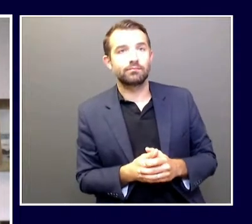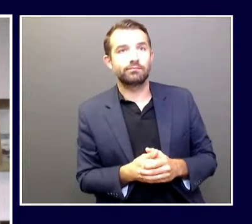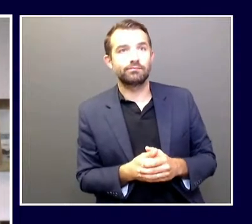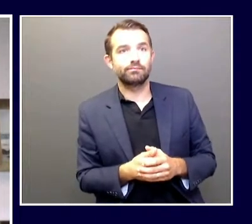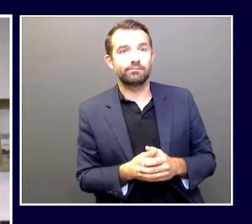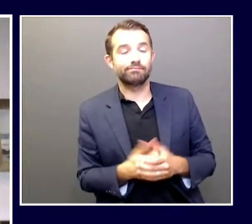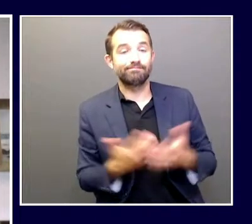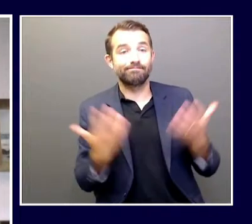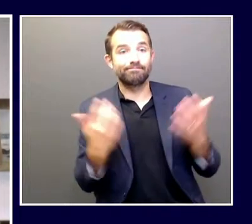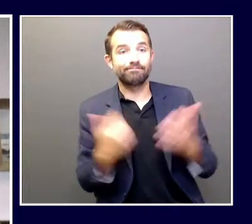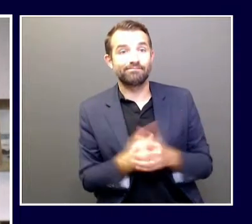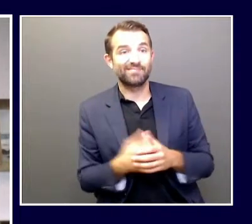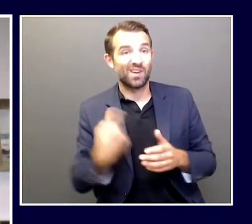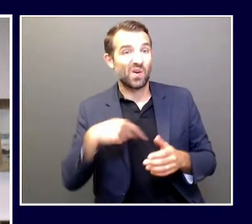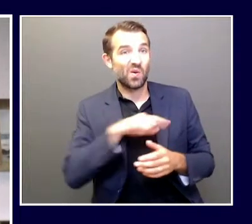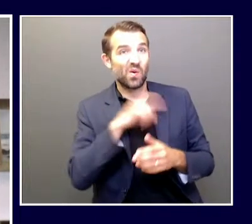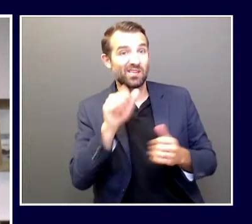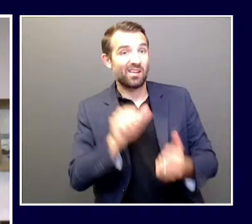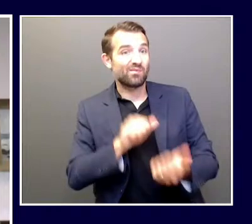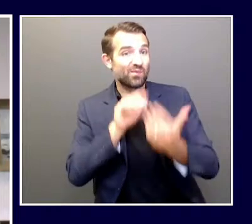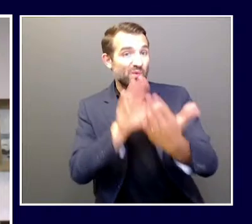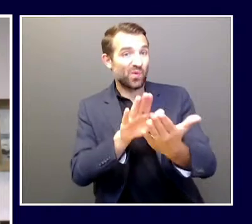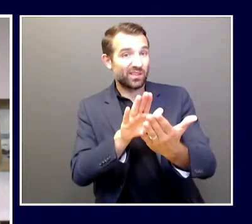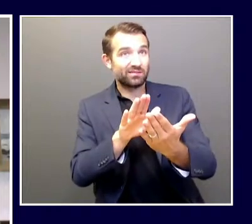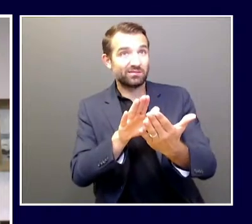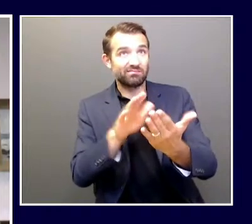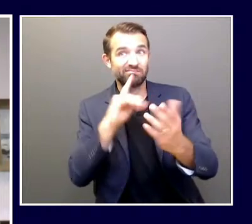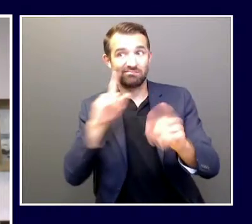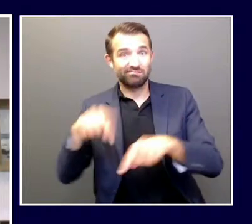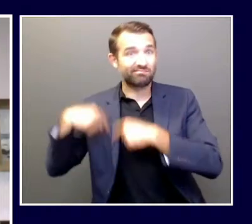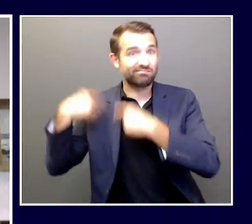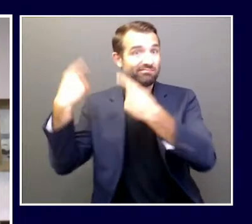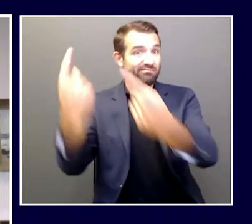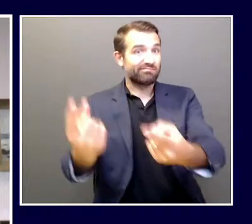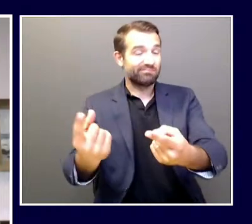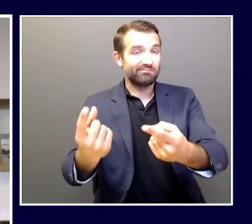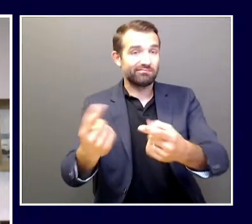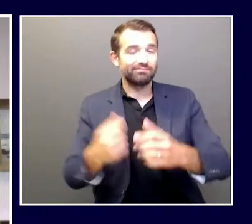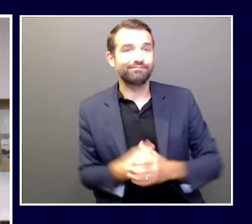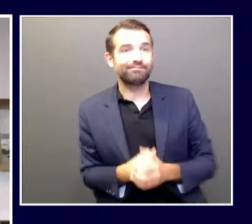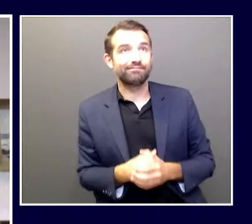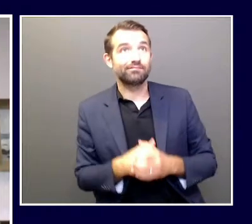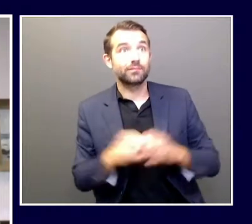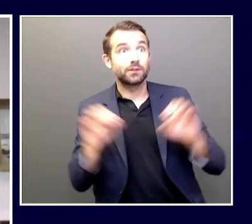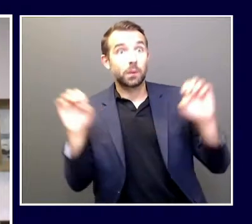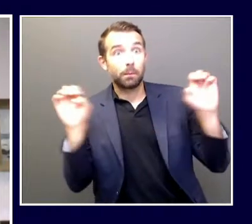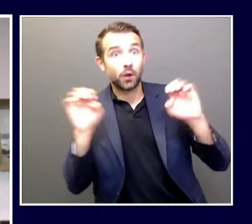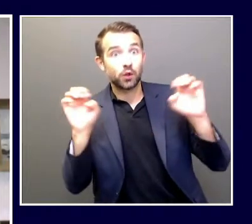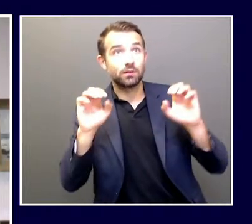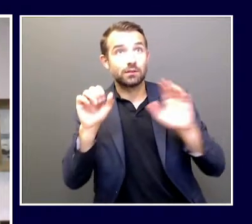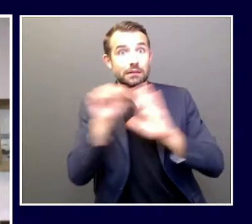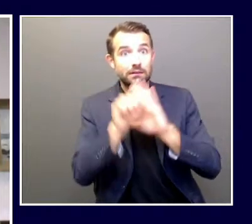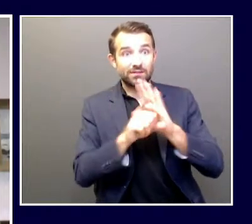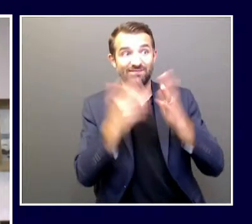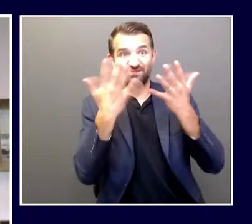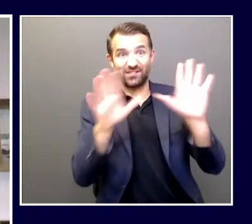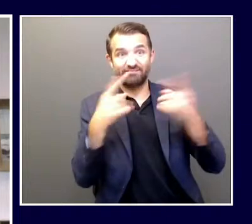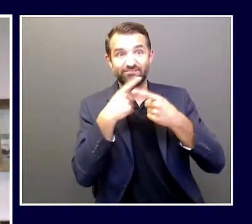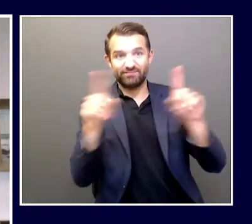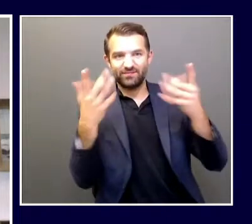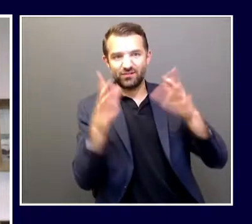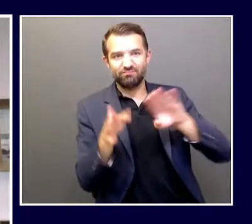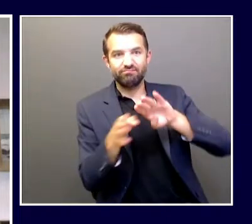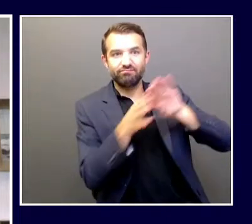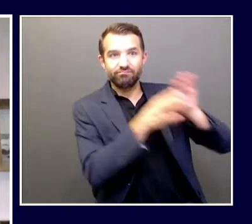the end of the expiration of the civil state of emergency, has to shift from mandates to